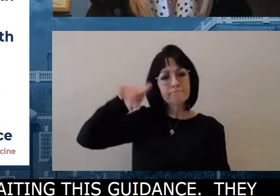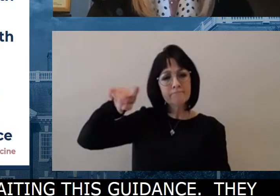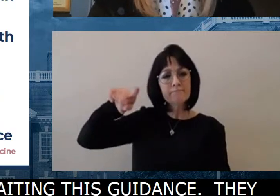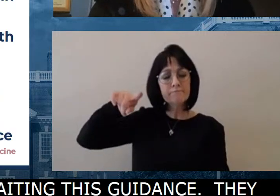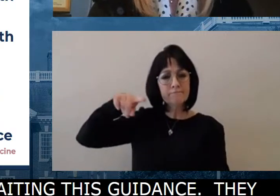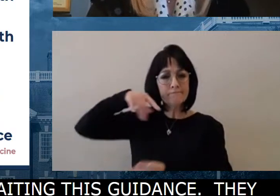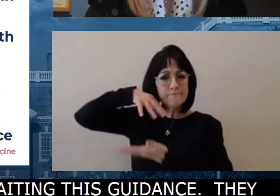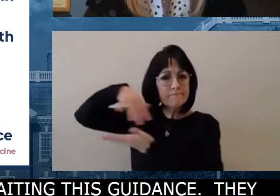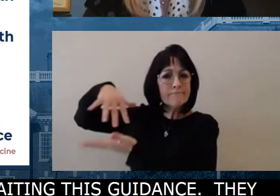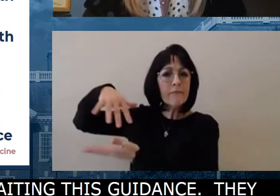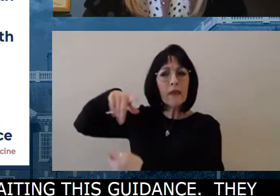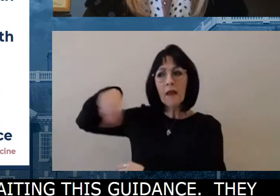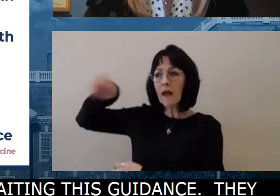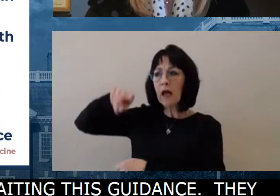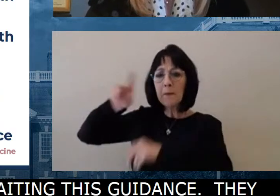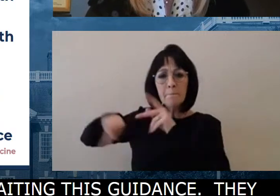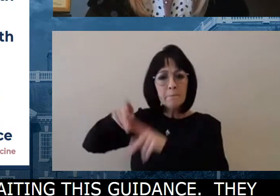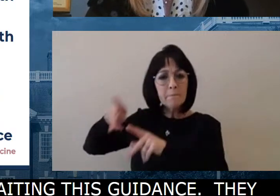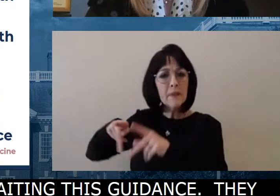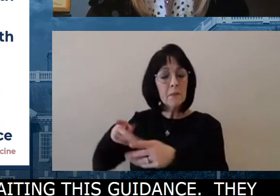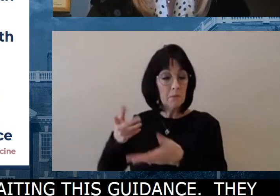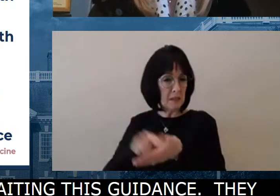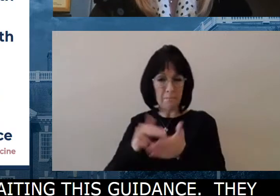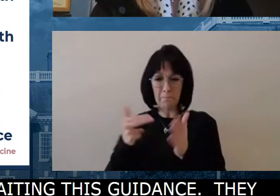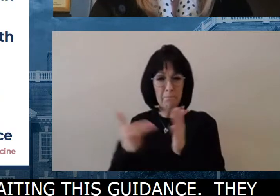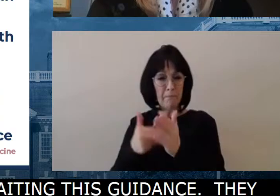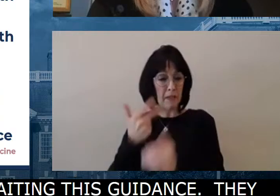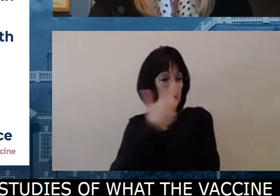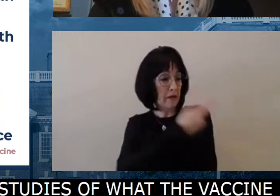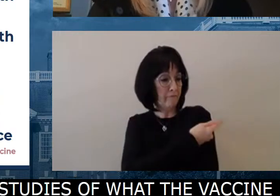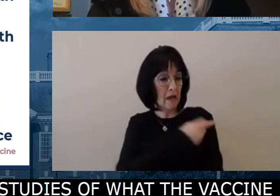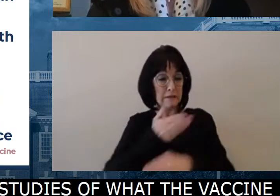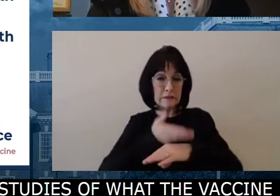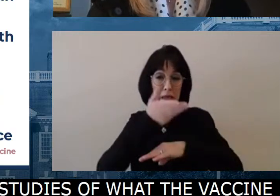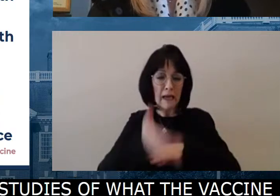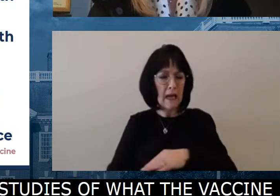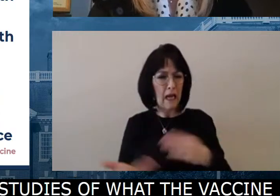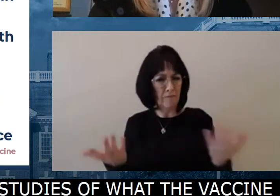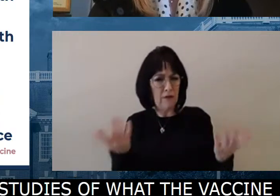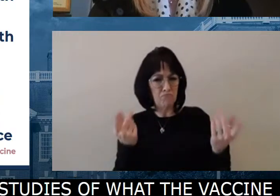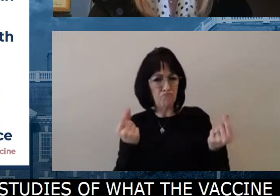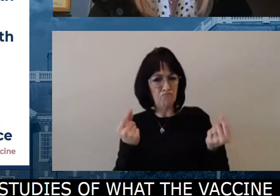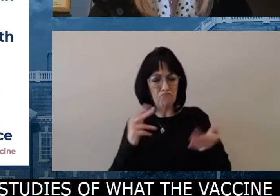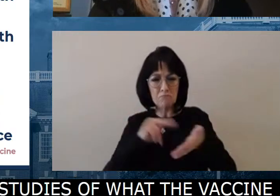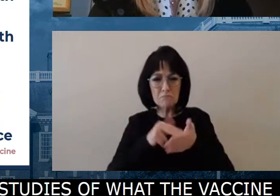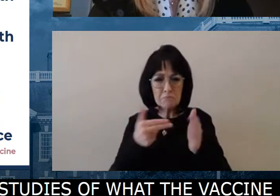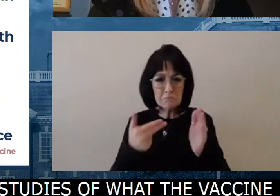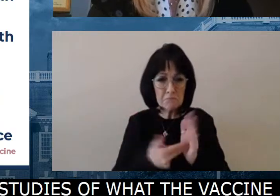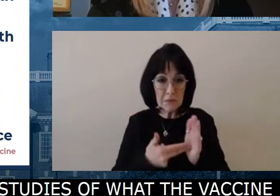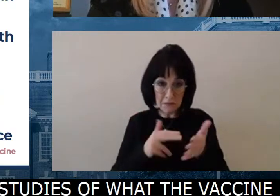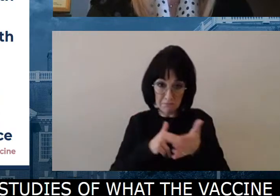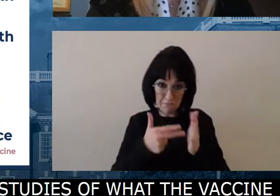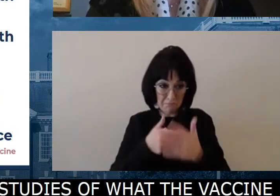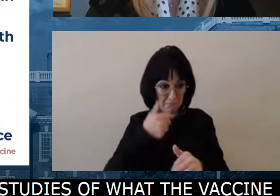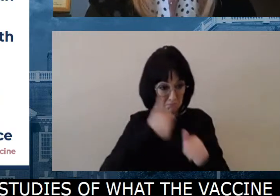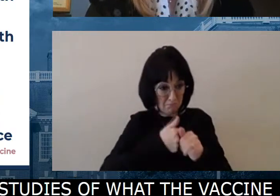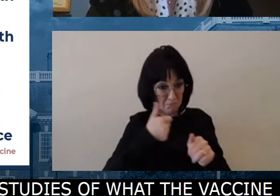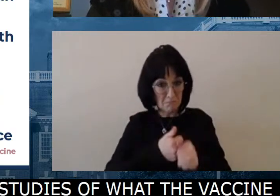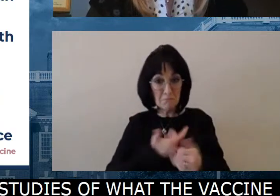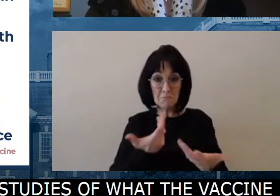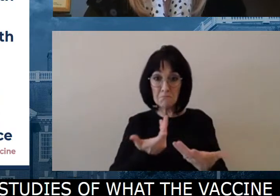fully vaccinated means as far as protecting an individual, not only from getting COVID, but also from